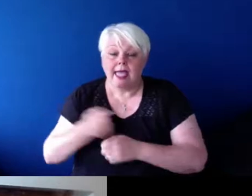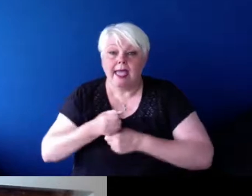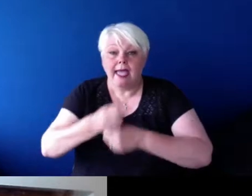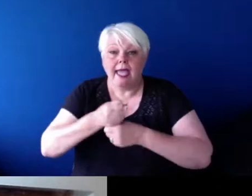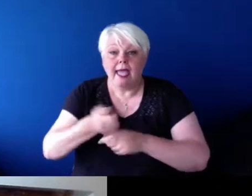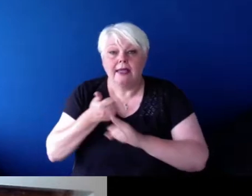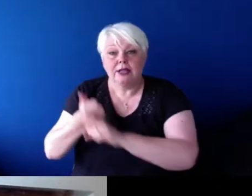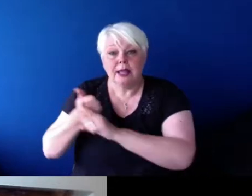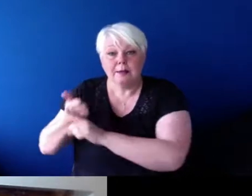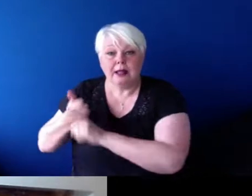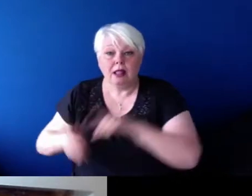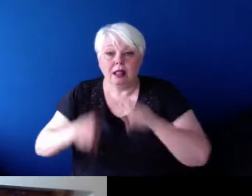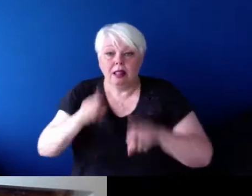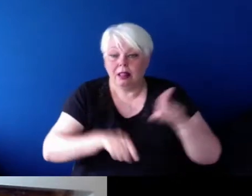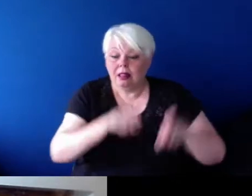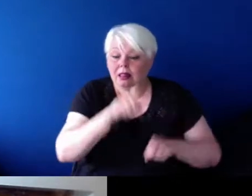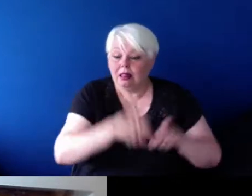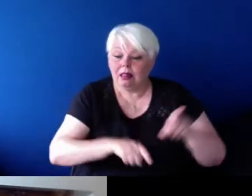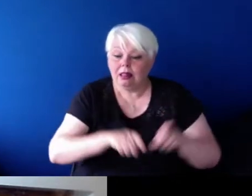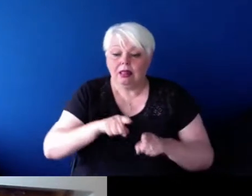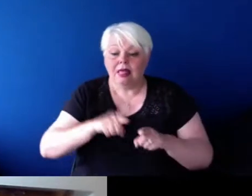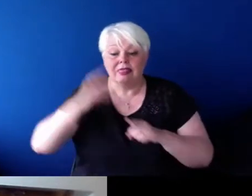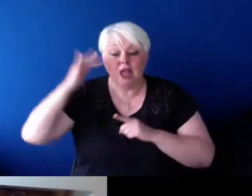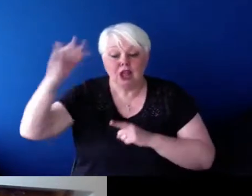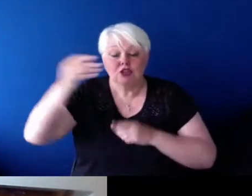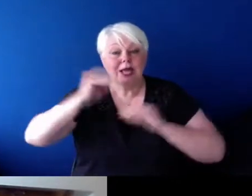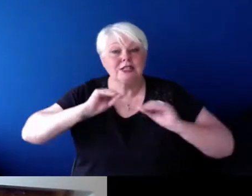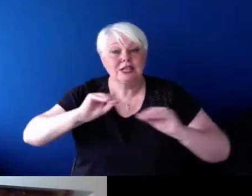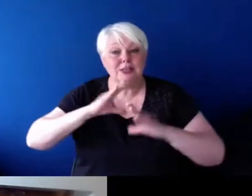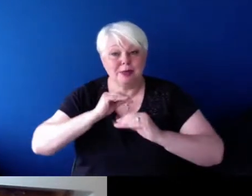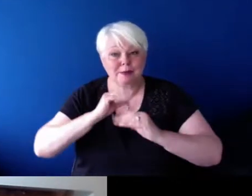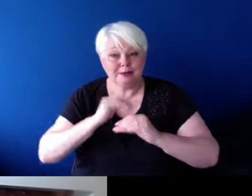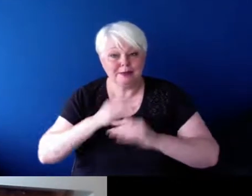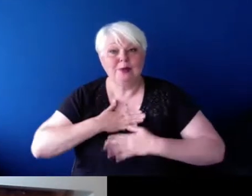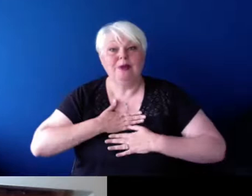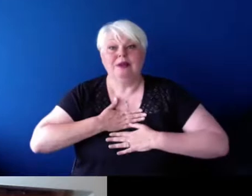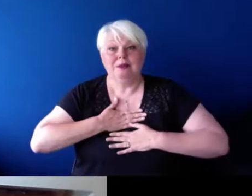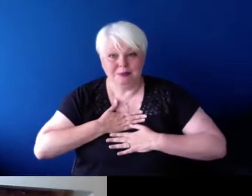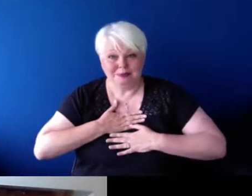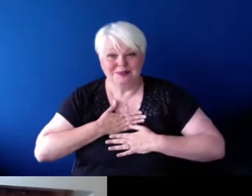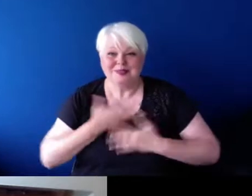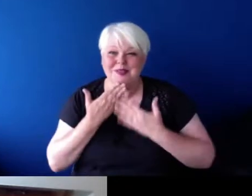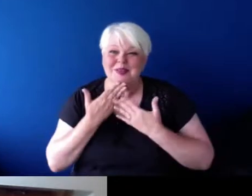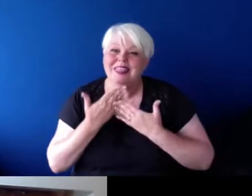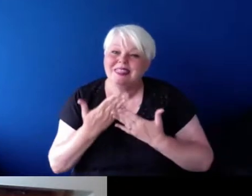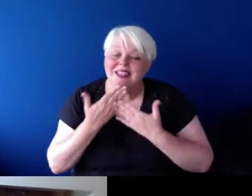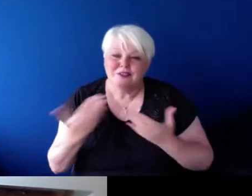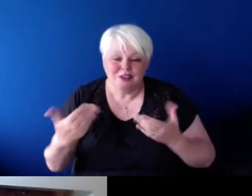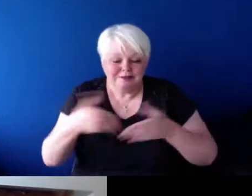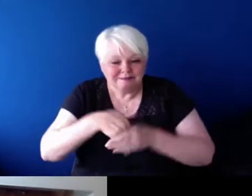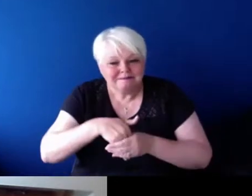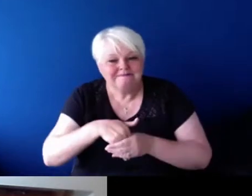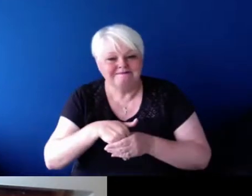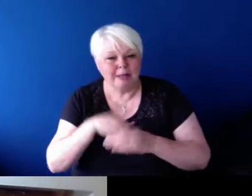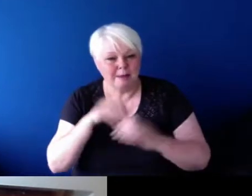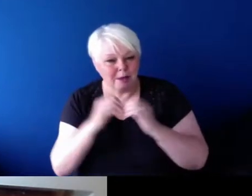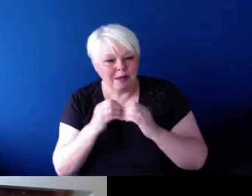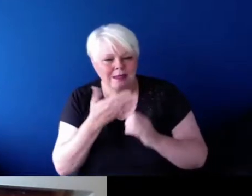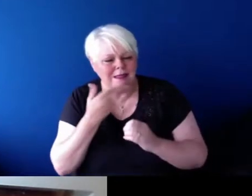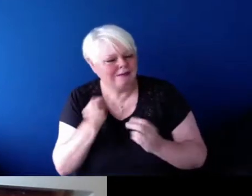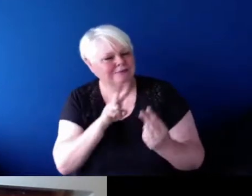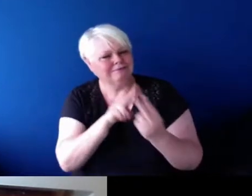So, if I can catch my breath, thank you very much for joining us, Barbara. It's lovely to reconnect with you